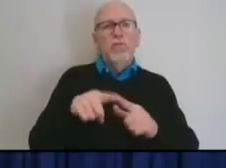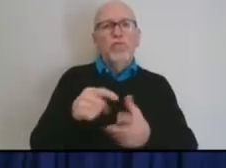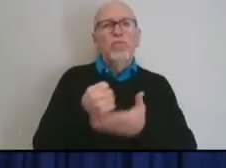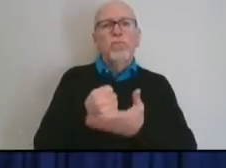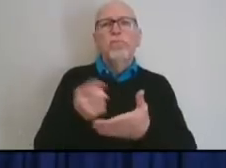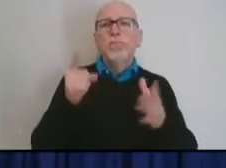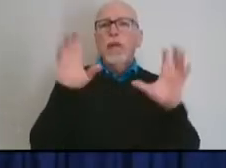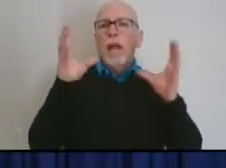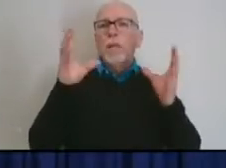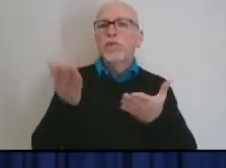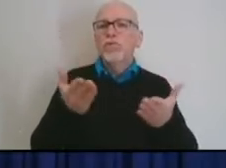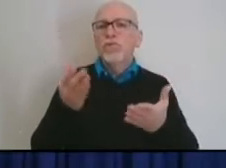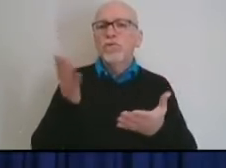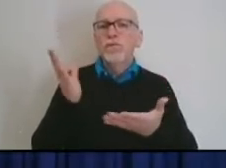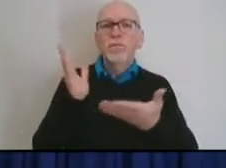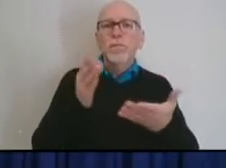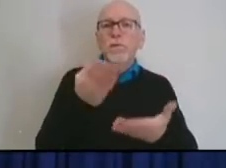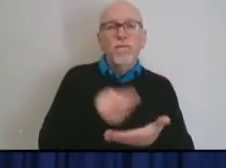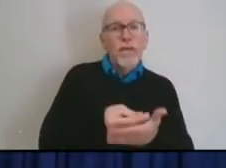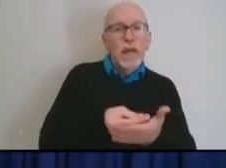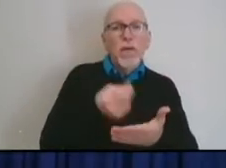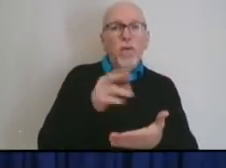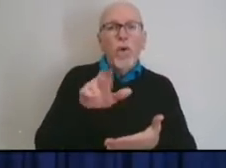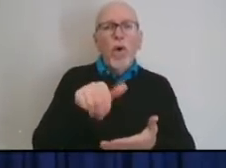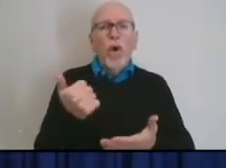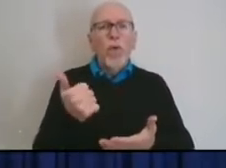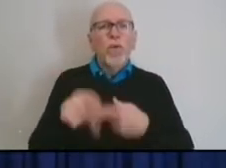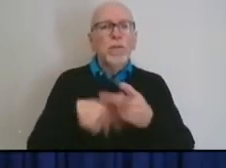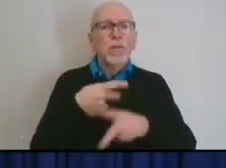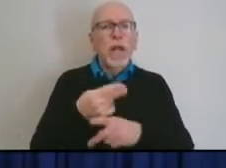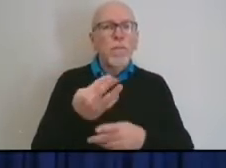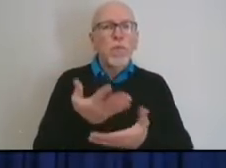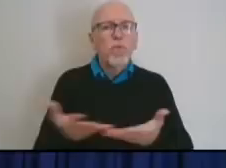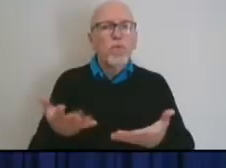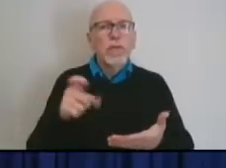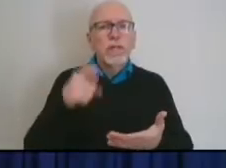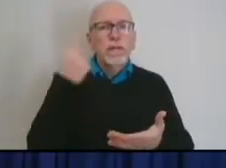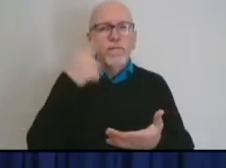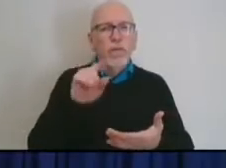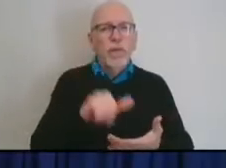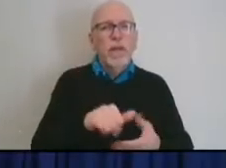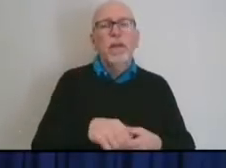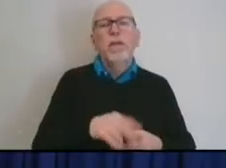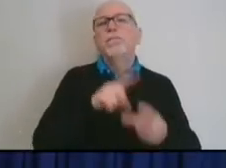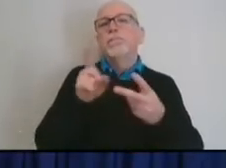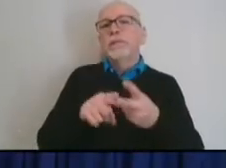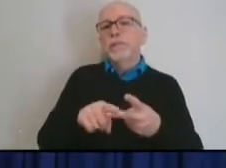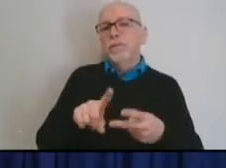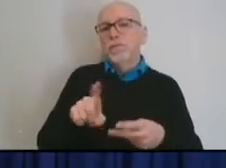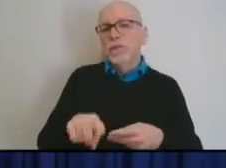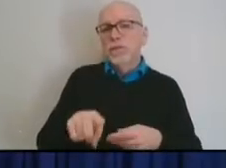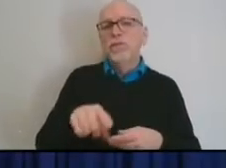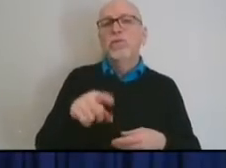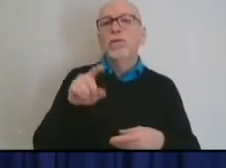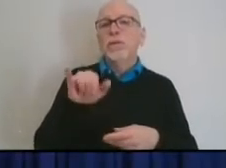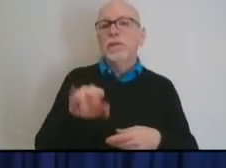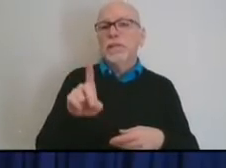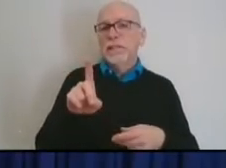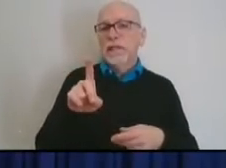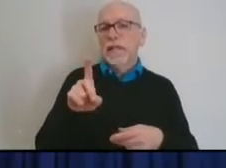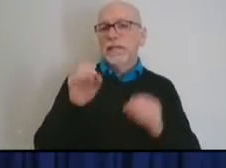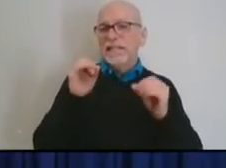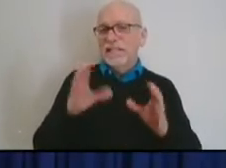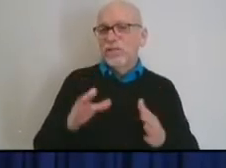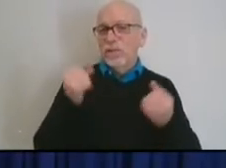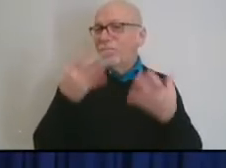services, whether that's financially or any other resources they might need for all of that. Second question is about our Indiana teachers. I know many